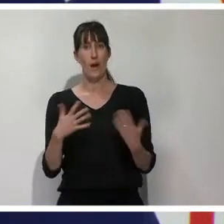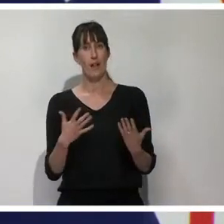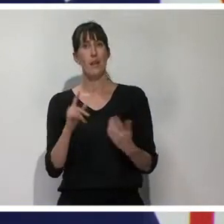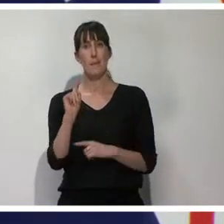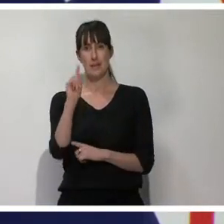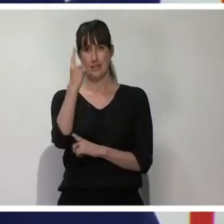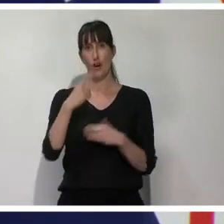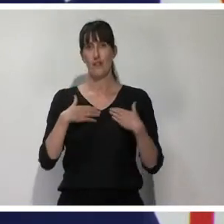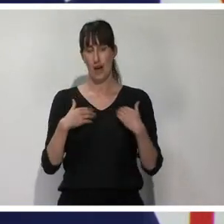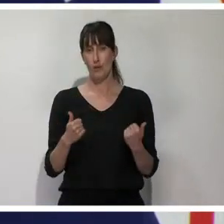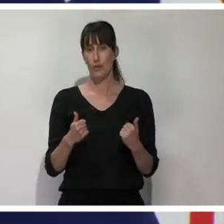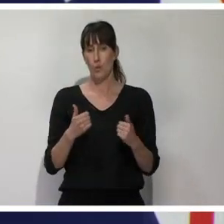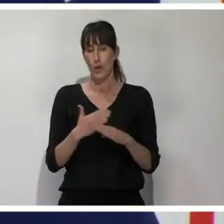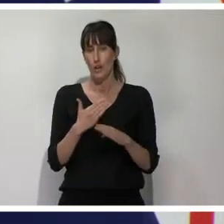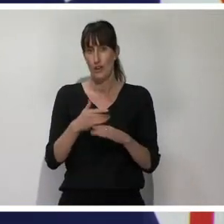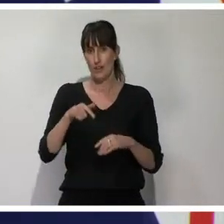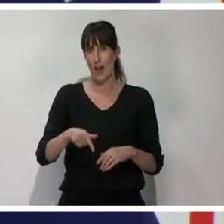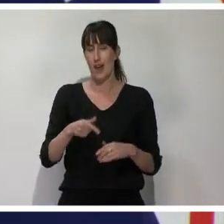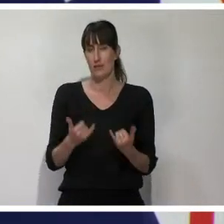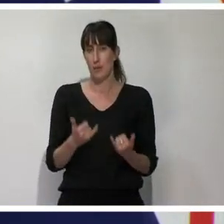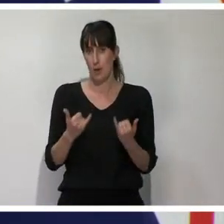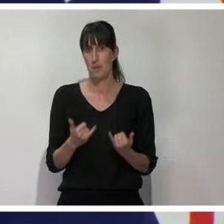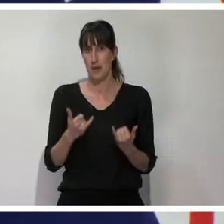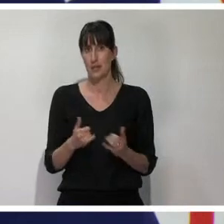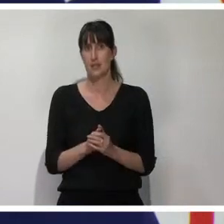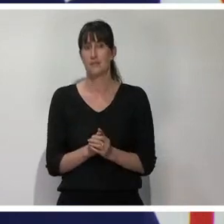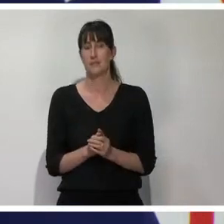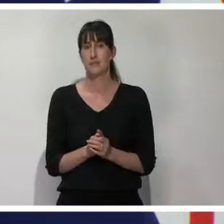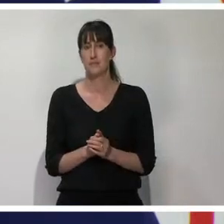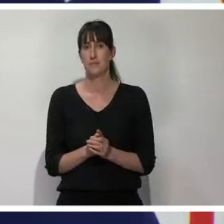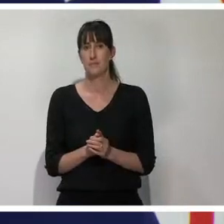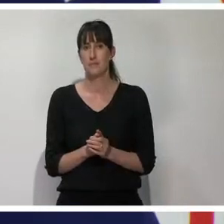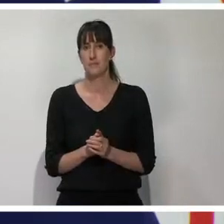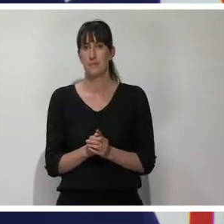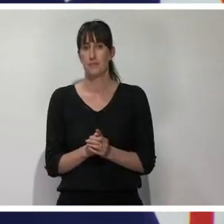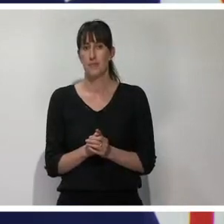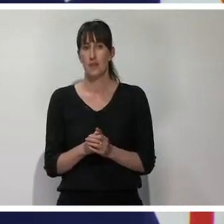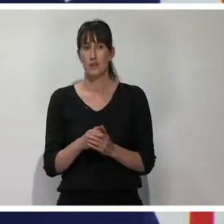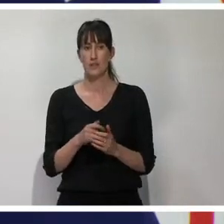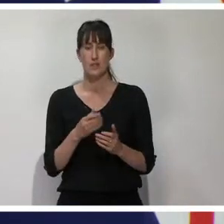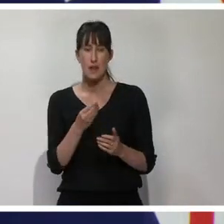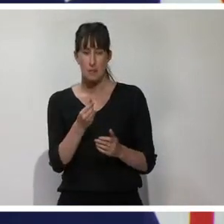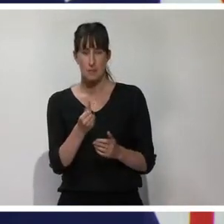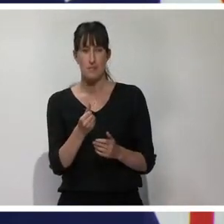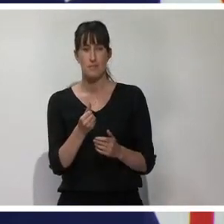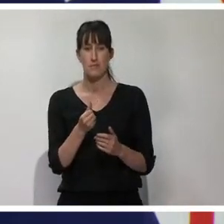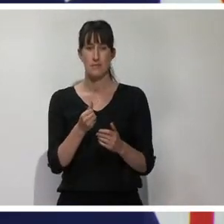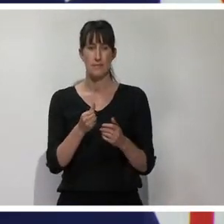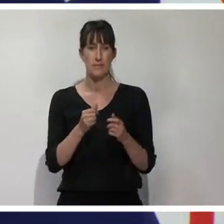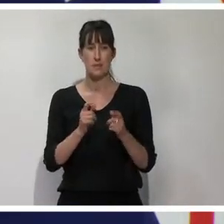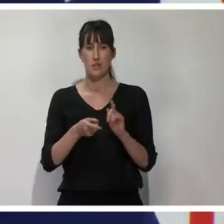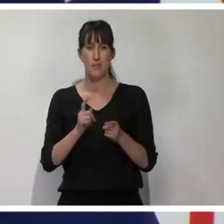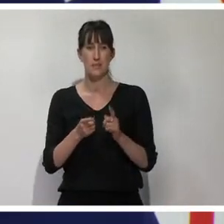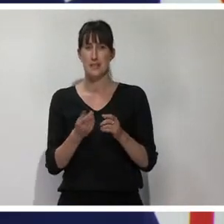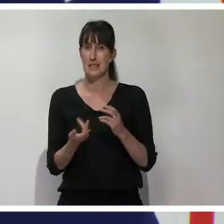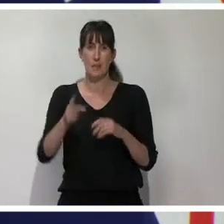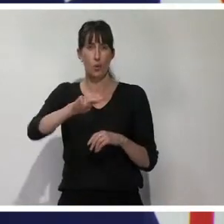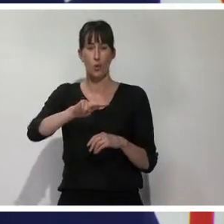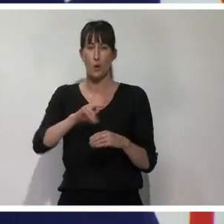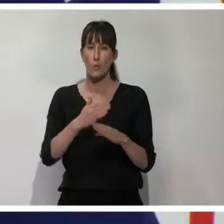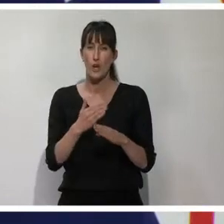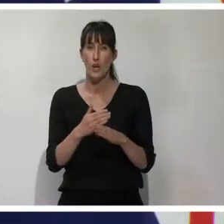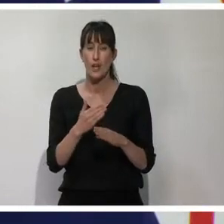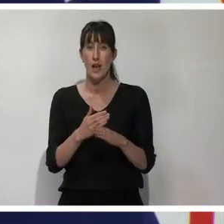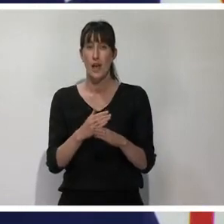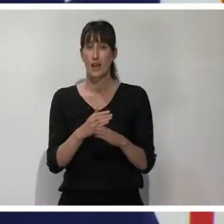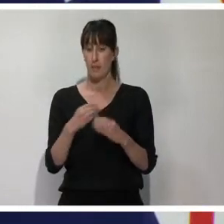I understand, actually some duplicate asks of businesses that we need to reconcile those, because the business has a responsibility to make sure they're keeping